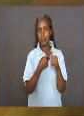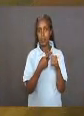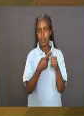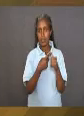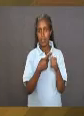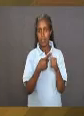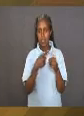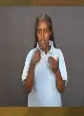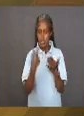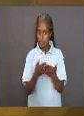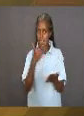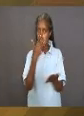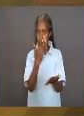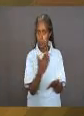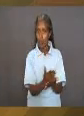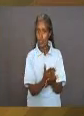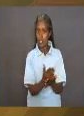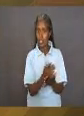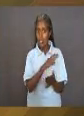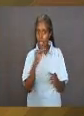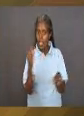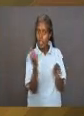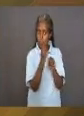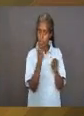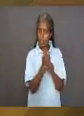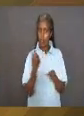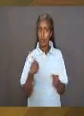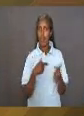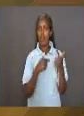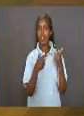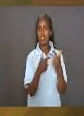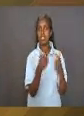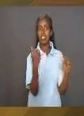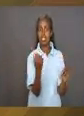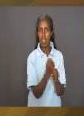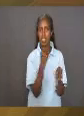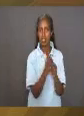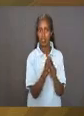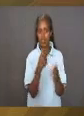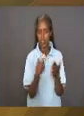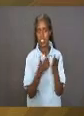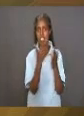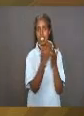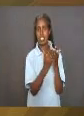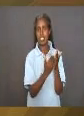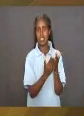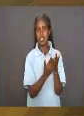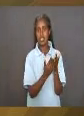Let us pause here and perform our second activity of this lesson.